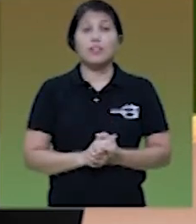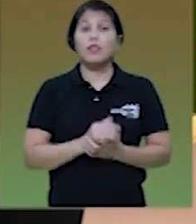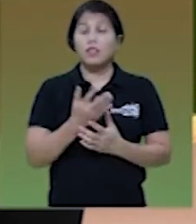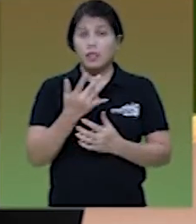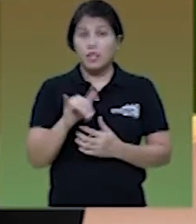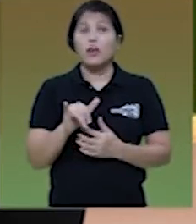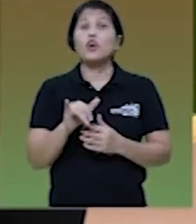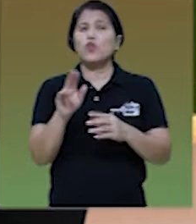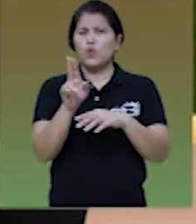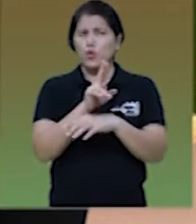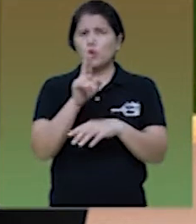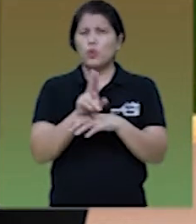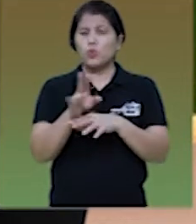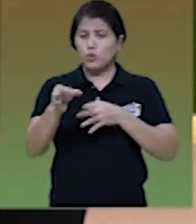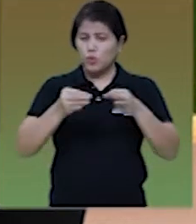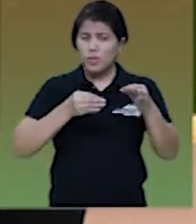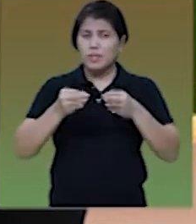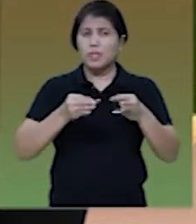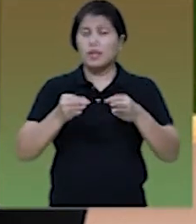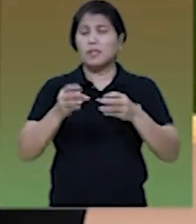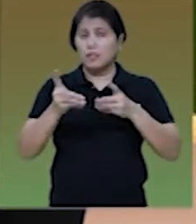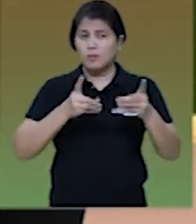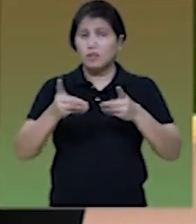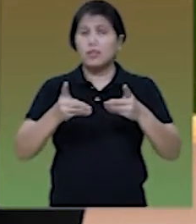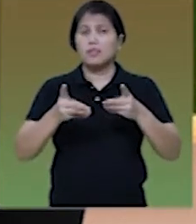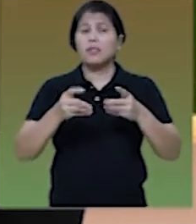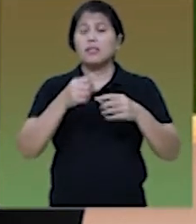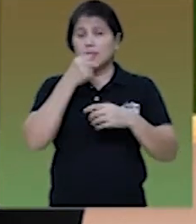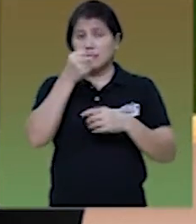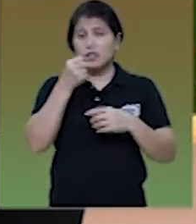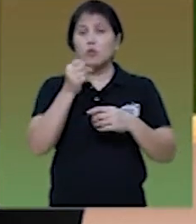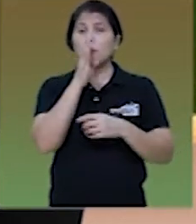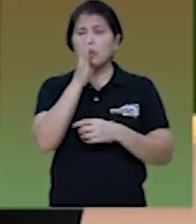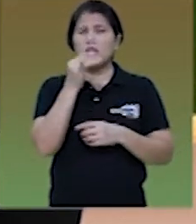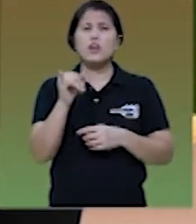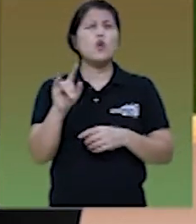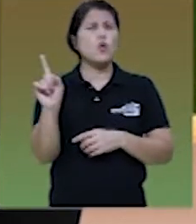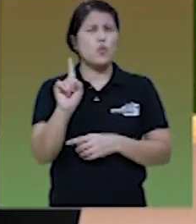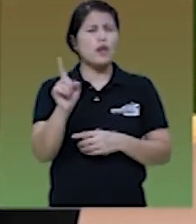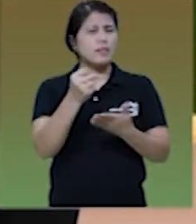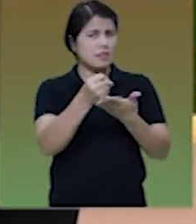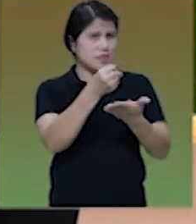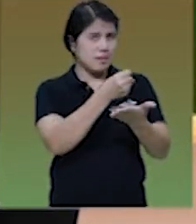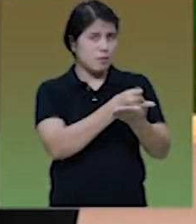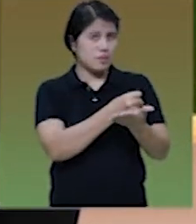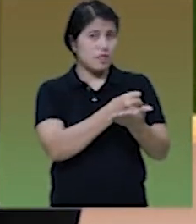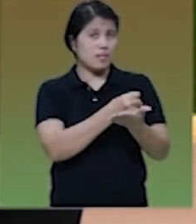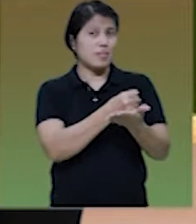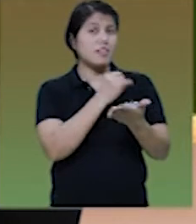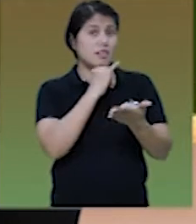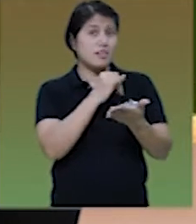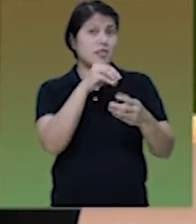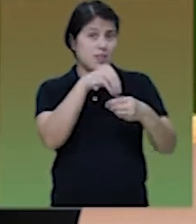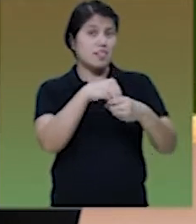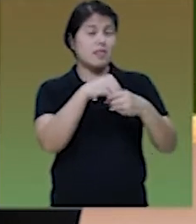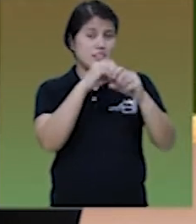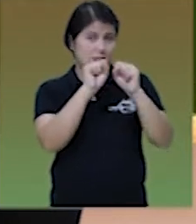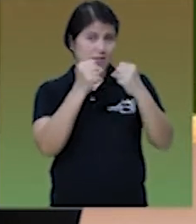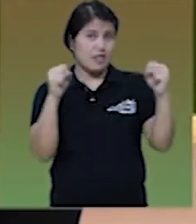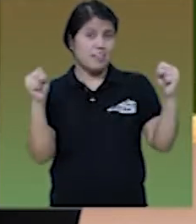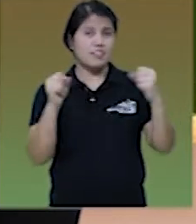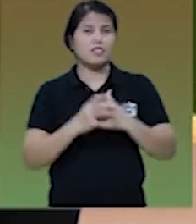They are used to describe the state of being in the sentence, or what the subject is in the